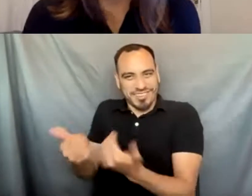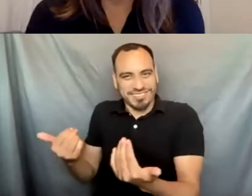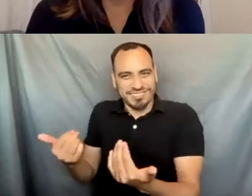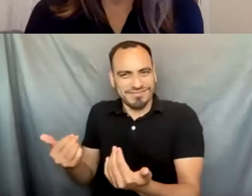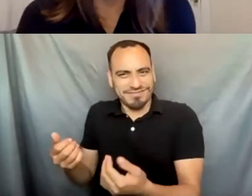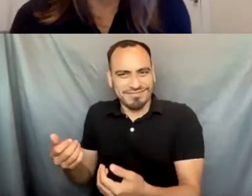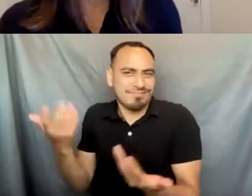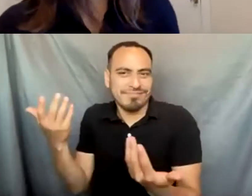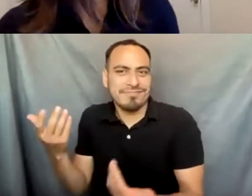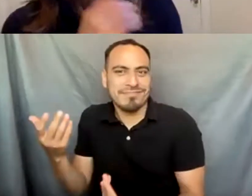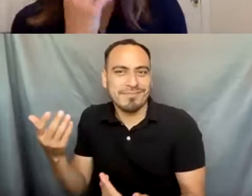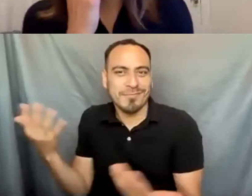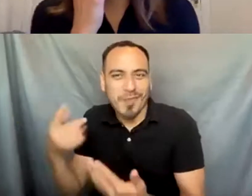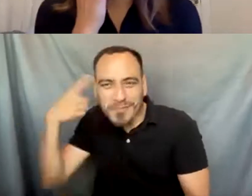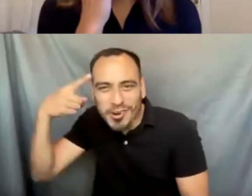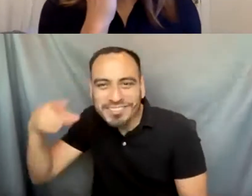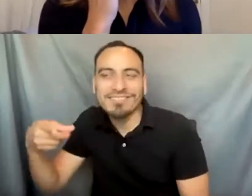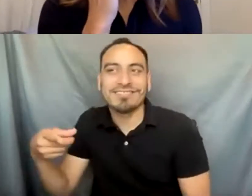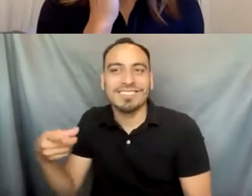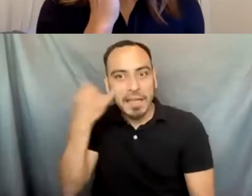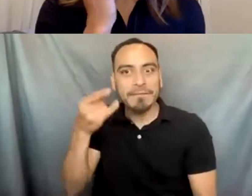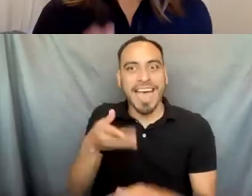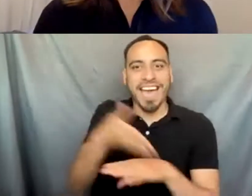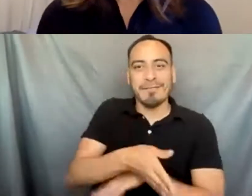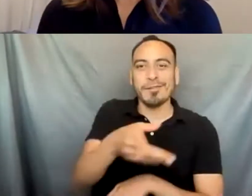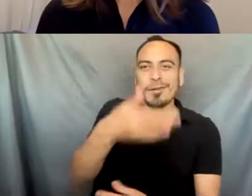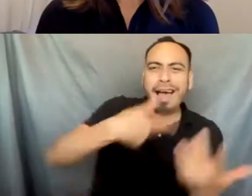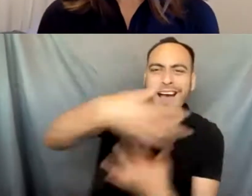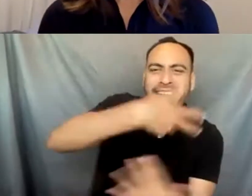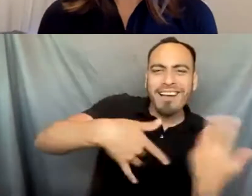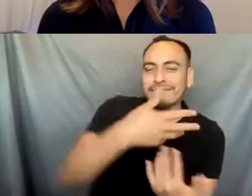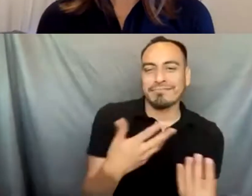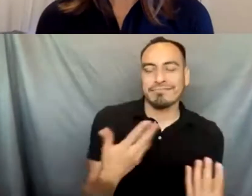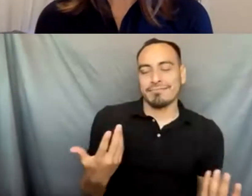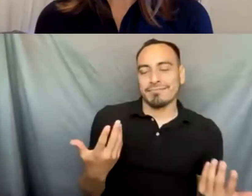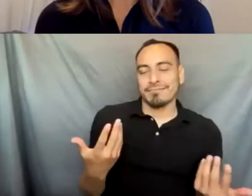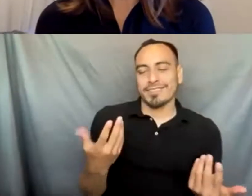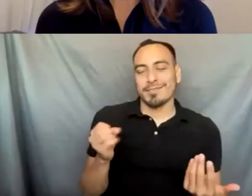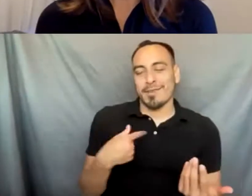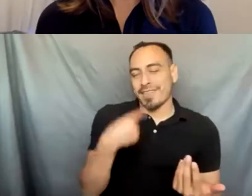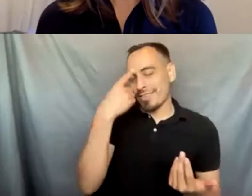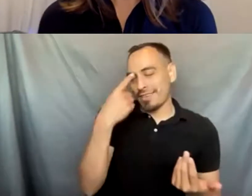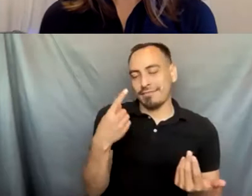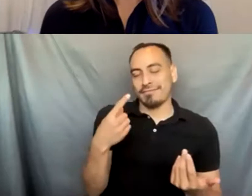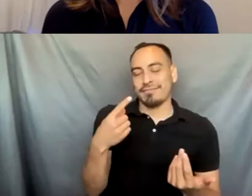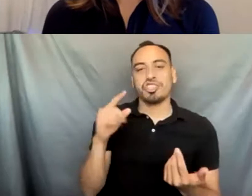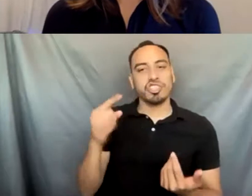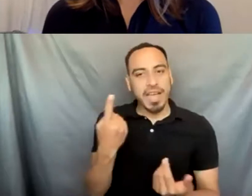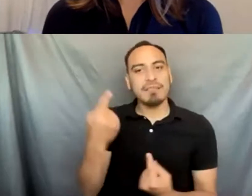So I think just taking all those factors into consideration in terms of planning things